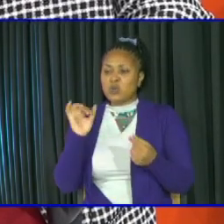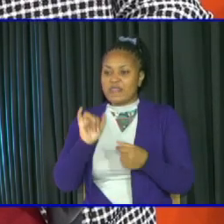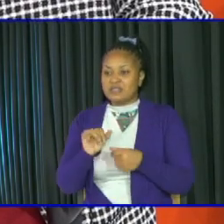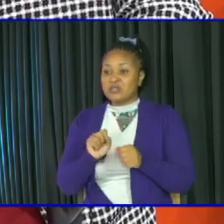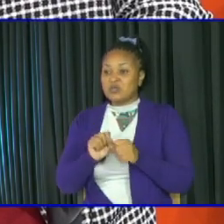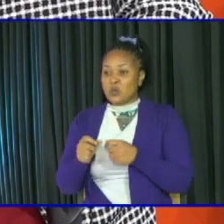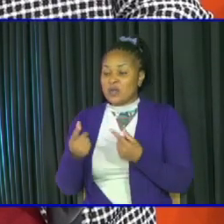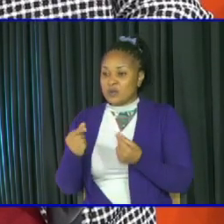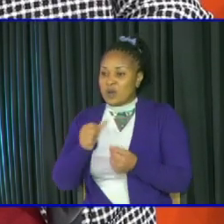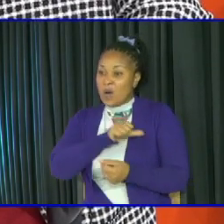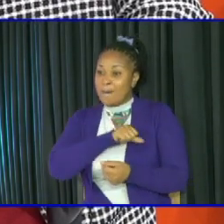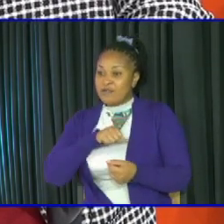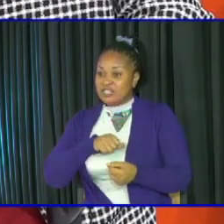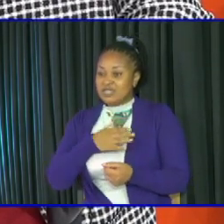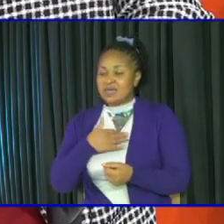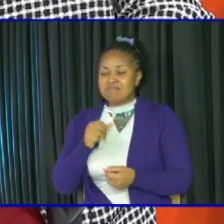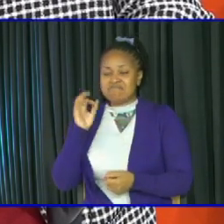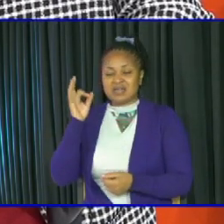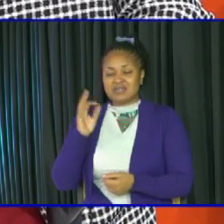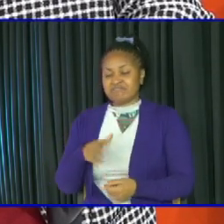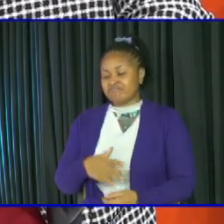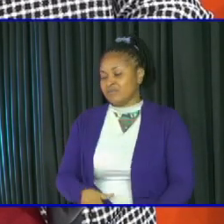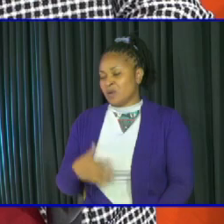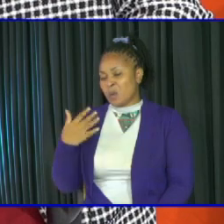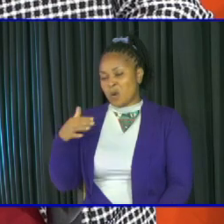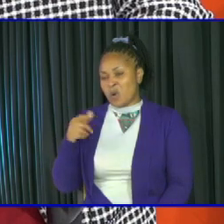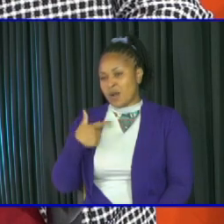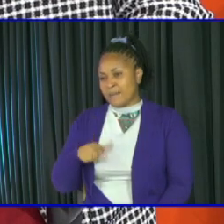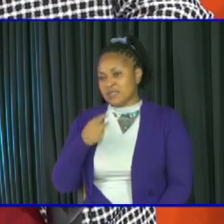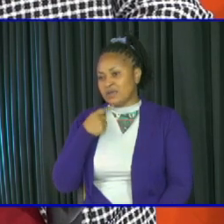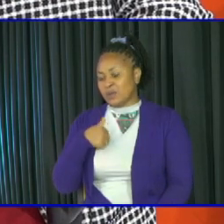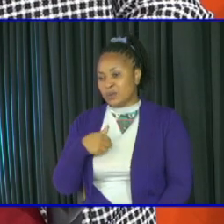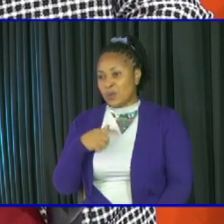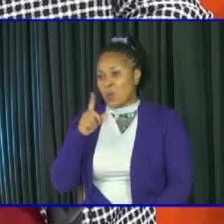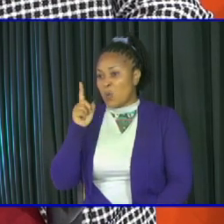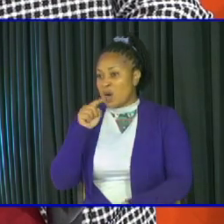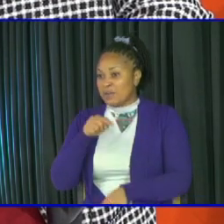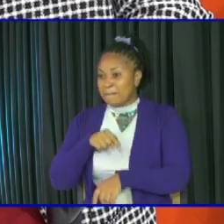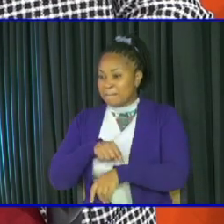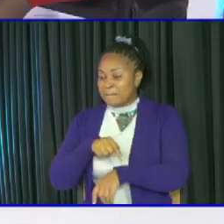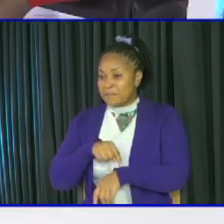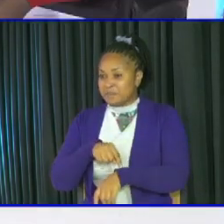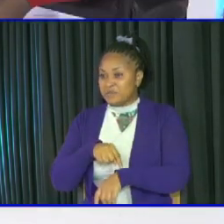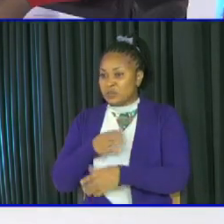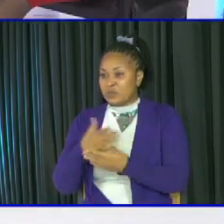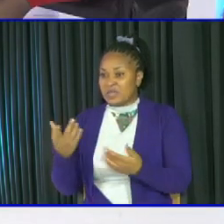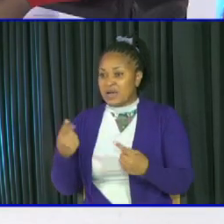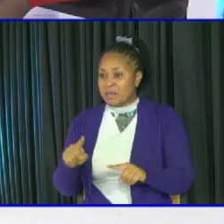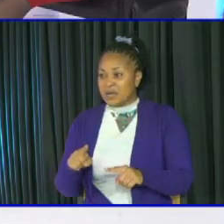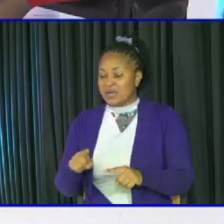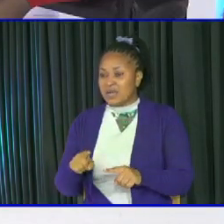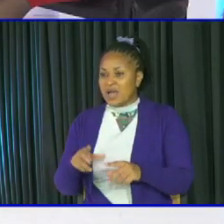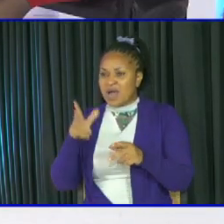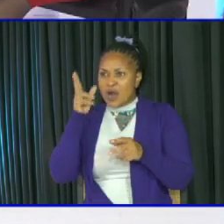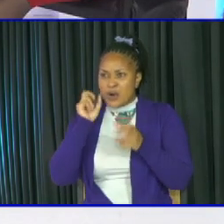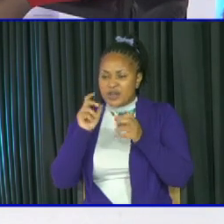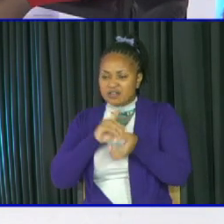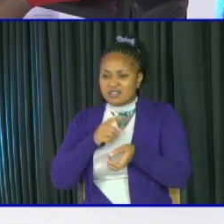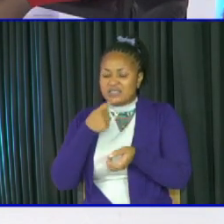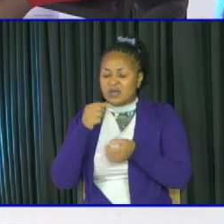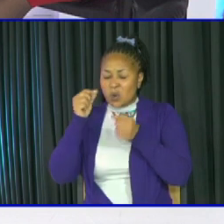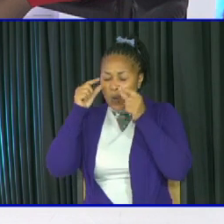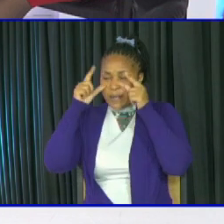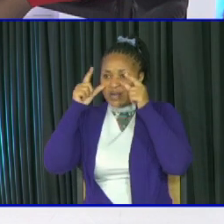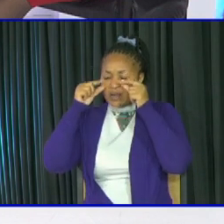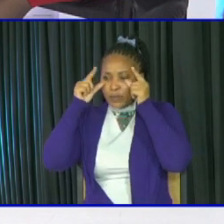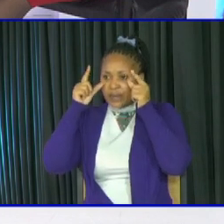I did the operation. And Pastor, let me tell you, at a point, something went, I don't know what happened, but I heard them saying, Lorraine, open your eyes. And